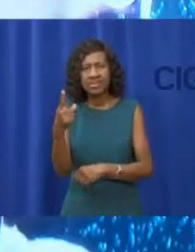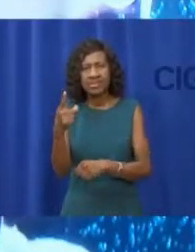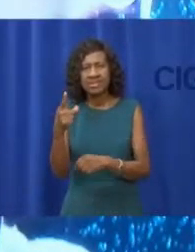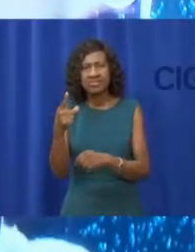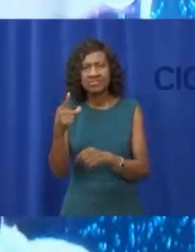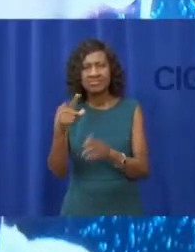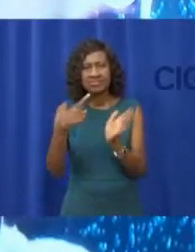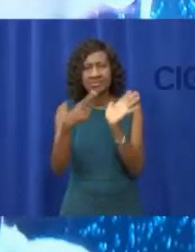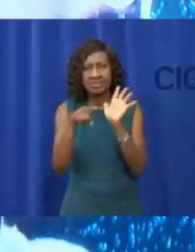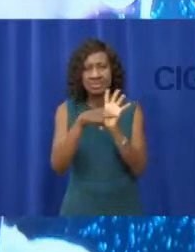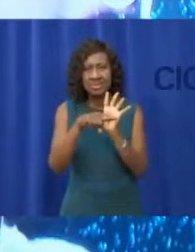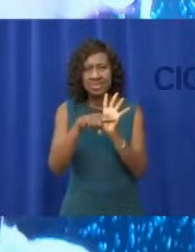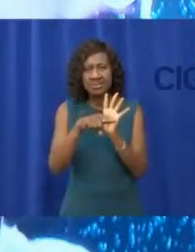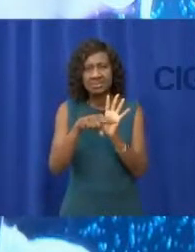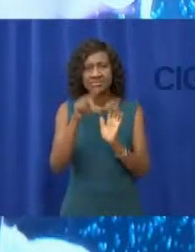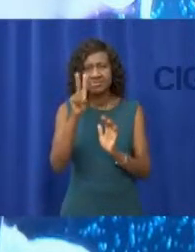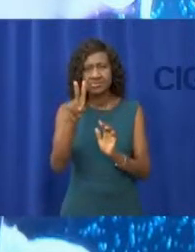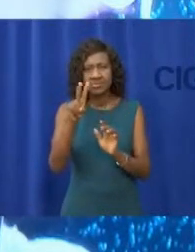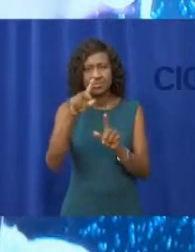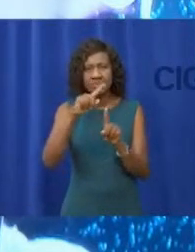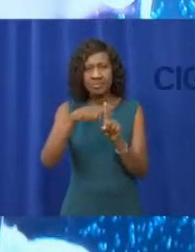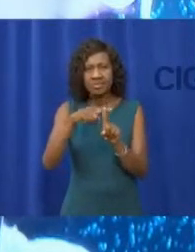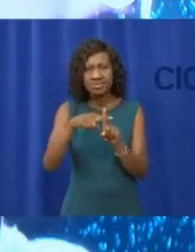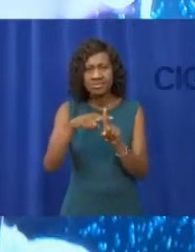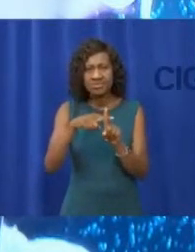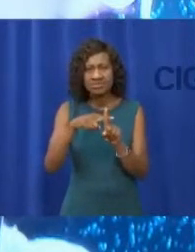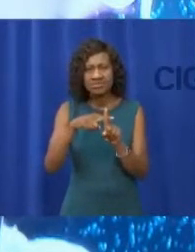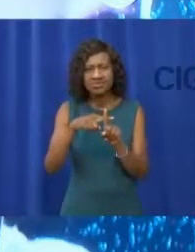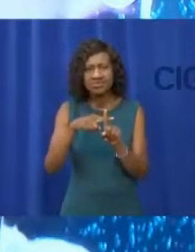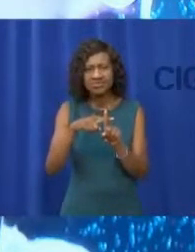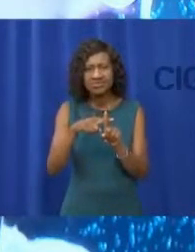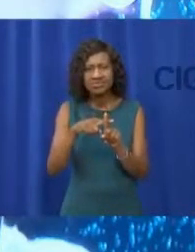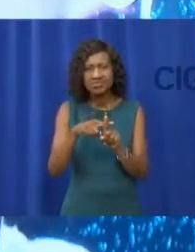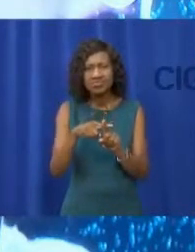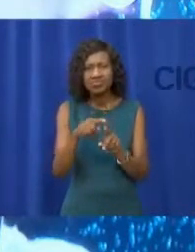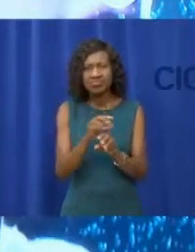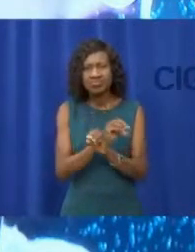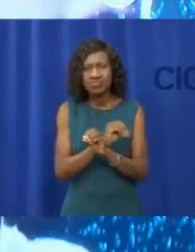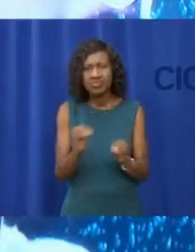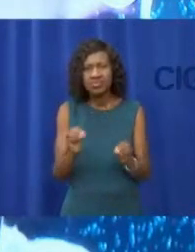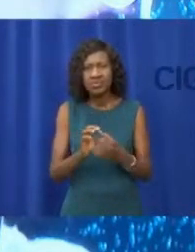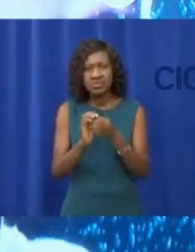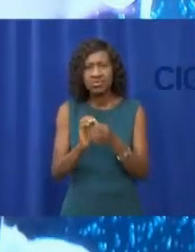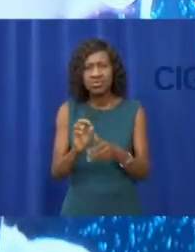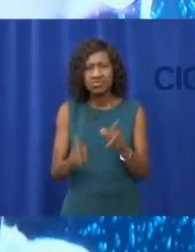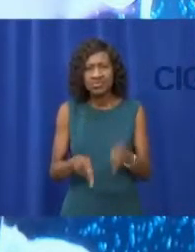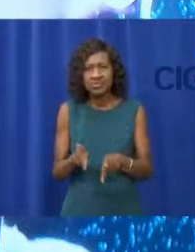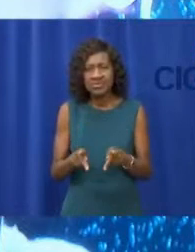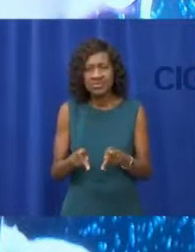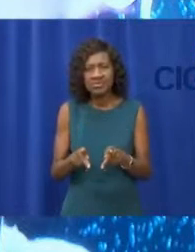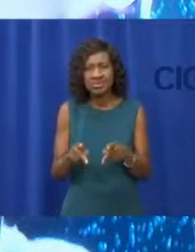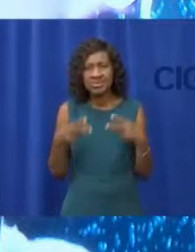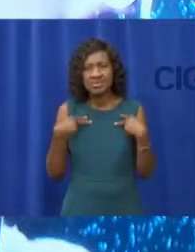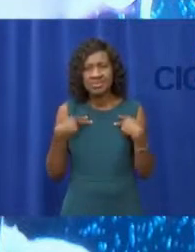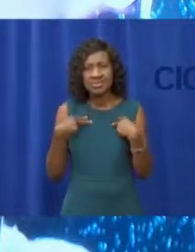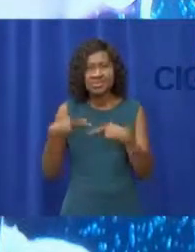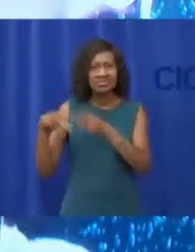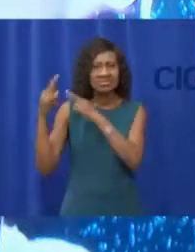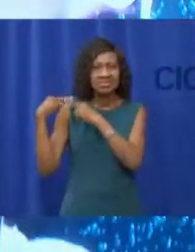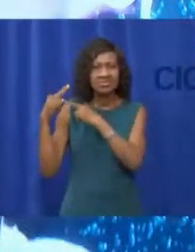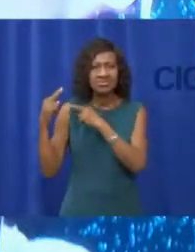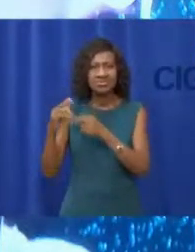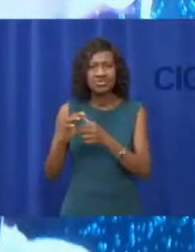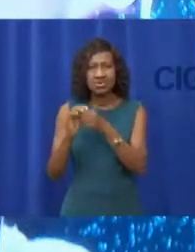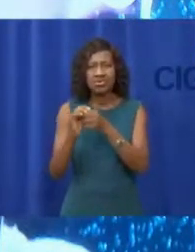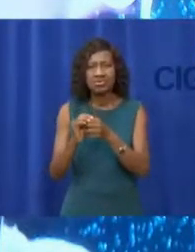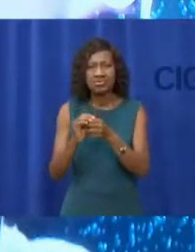2 are positive. Both of the positive results, neither of the 2 people had any history of travel. I think it's important